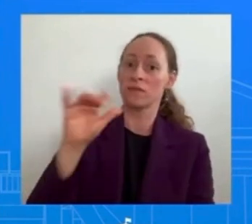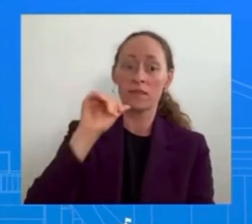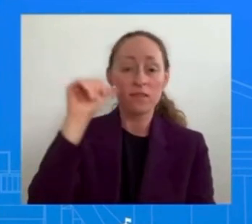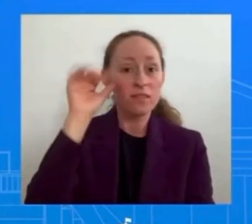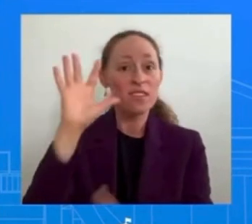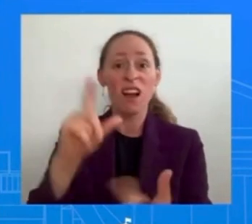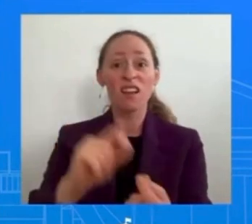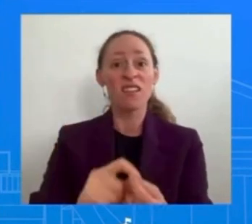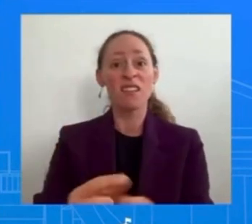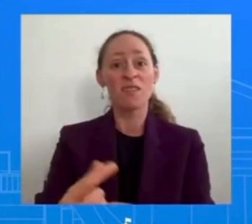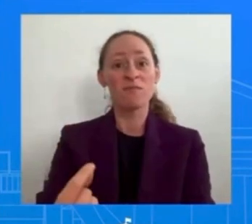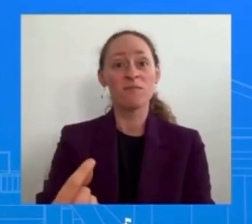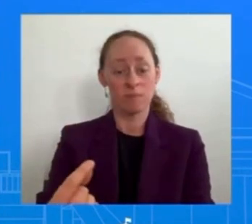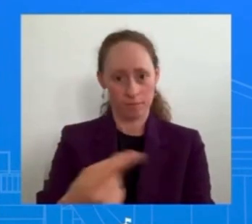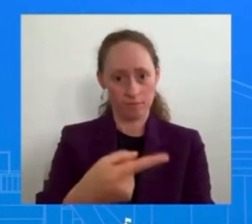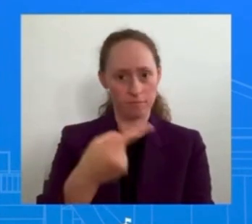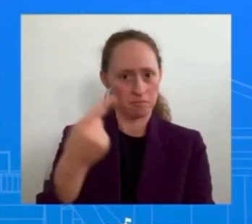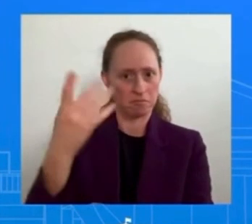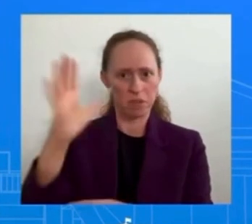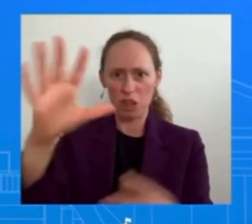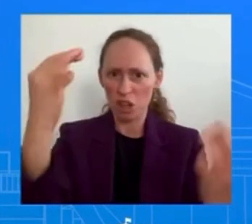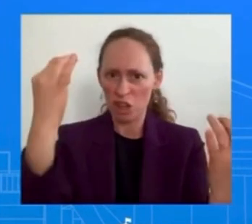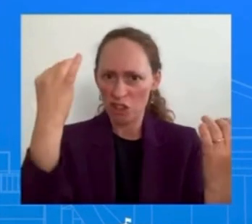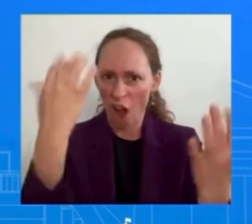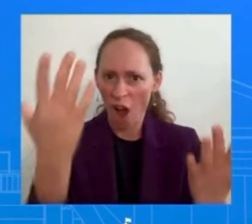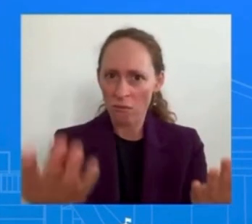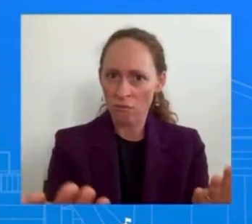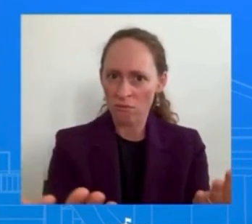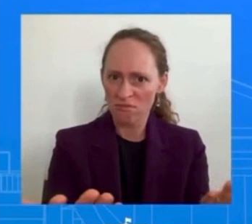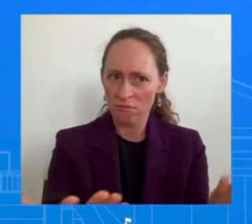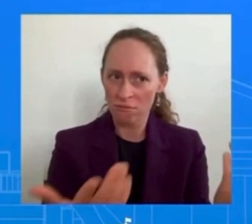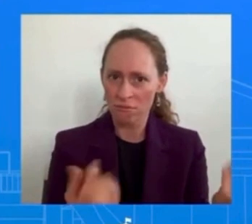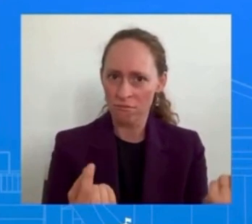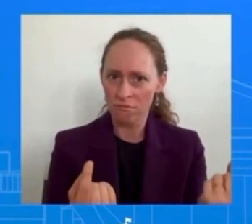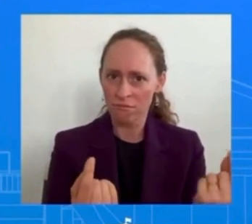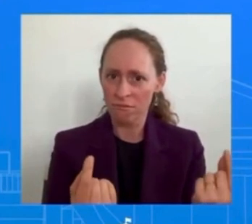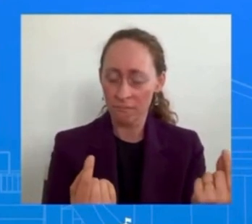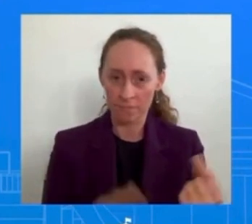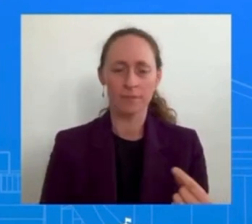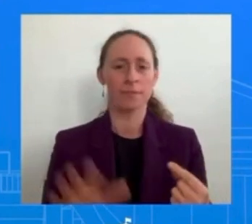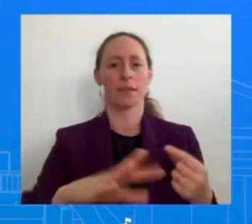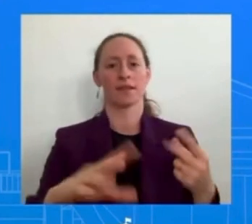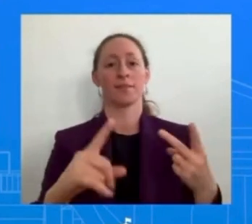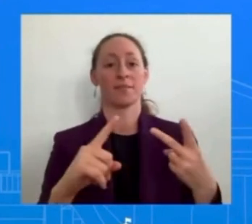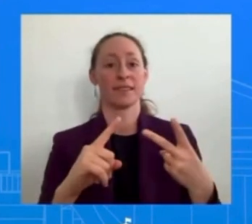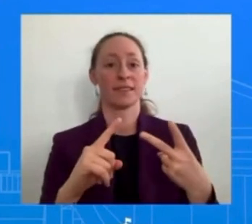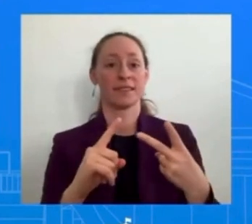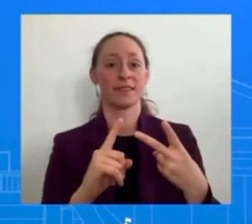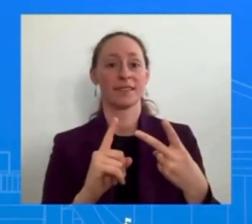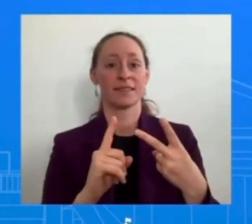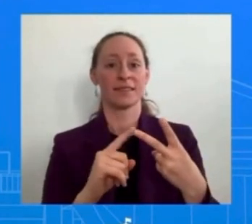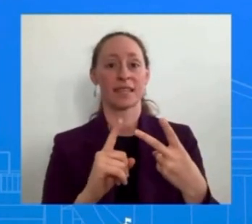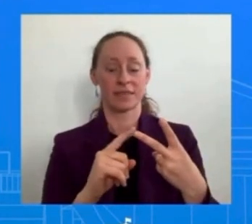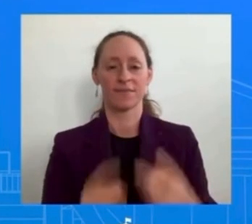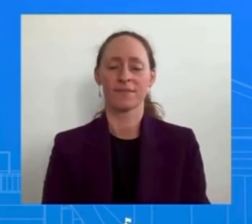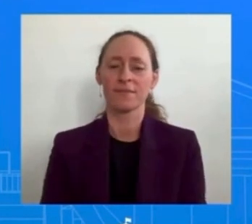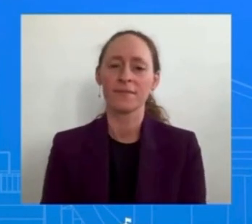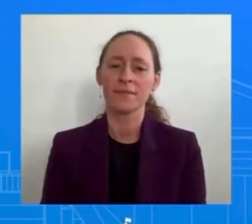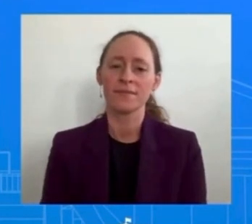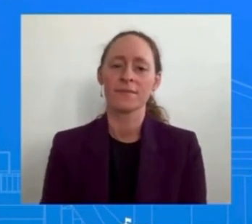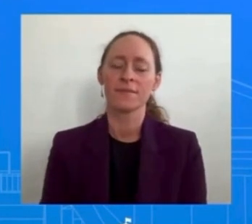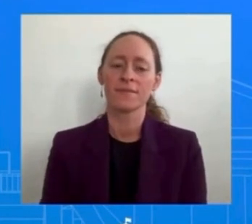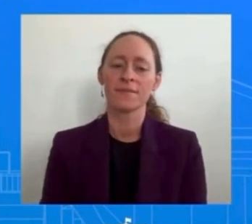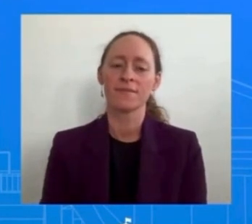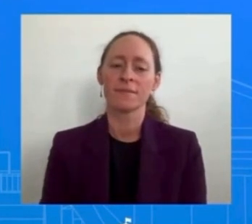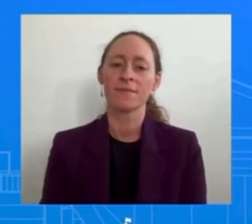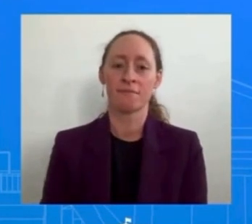And secondly, probably more importantly, what efforts have been made to contact the North Koreans? Has